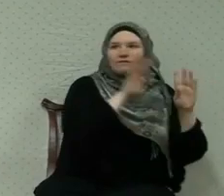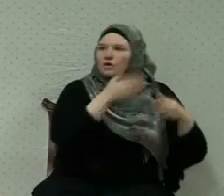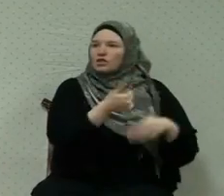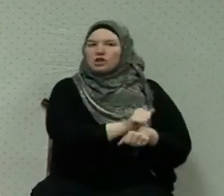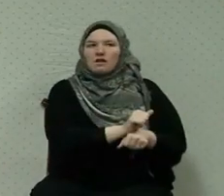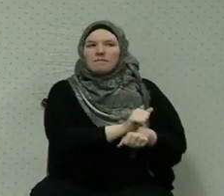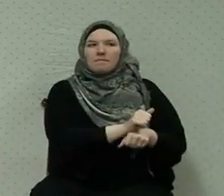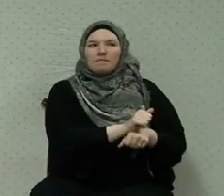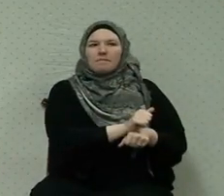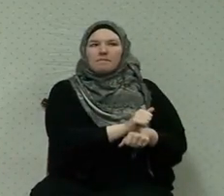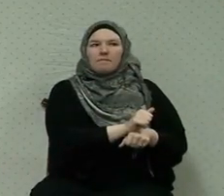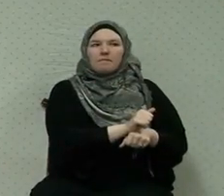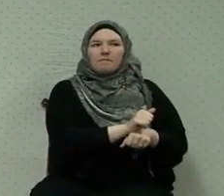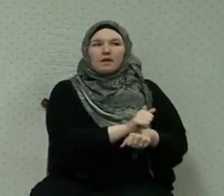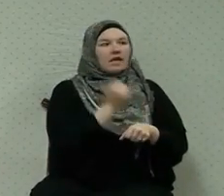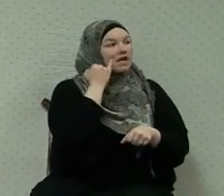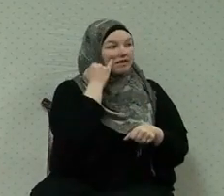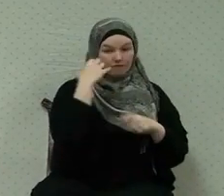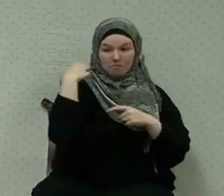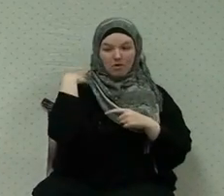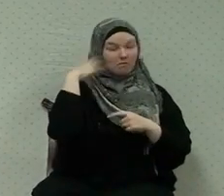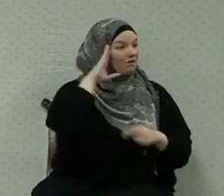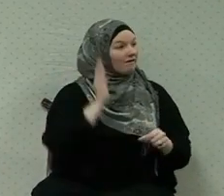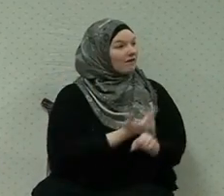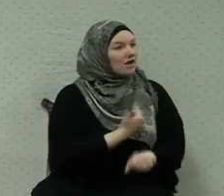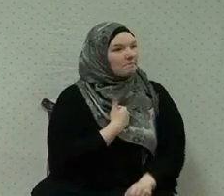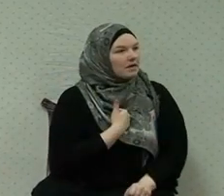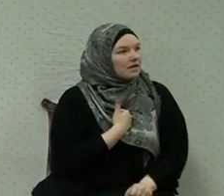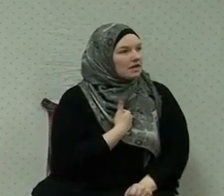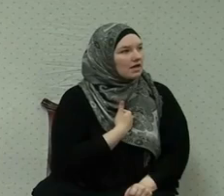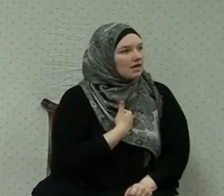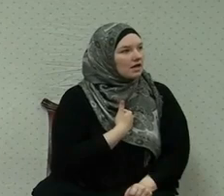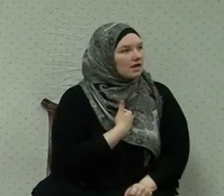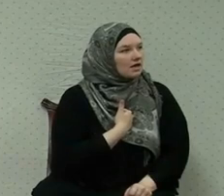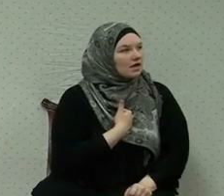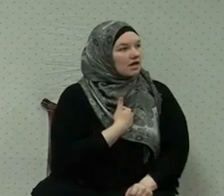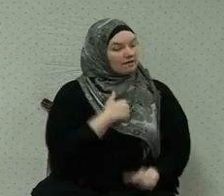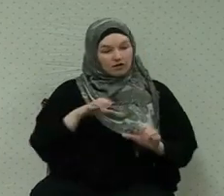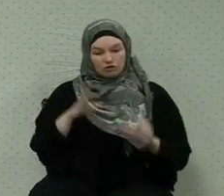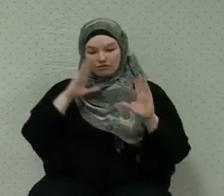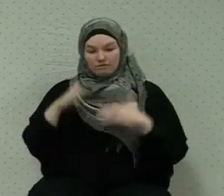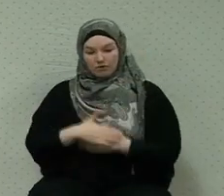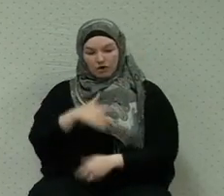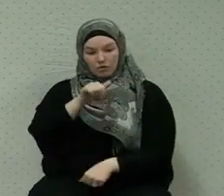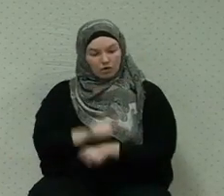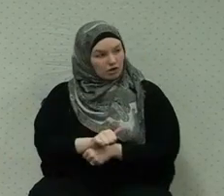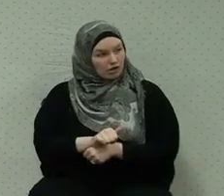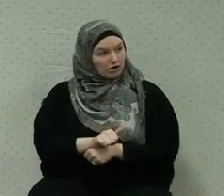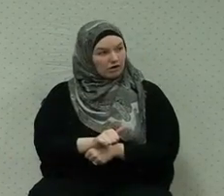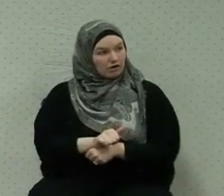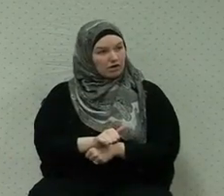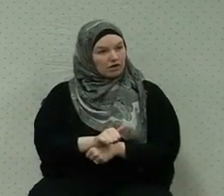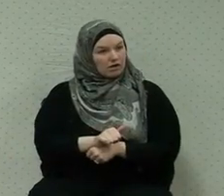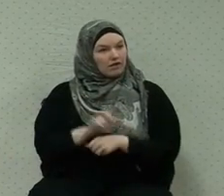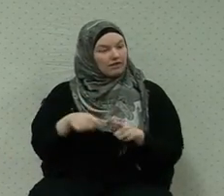gods. So if the boss is gonna fire me, if I do my prayer at work, then